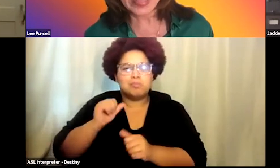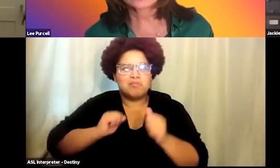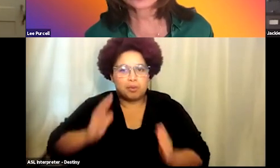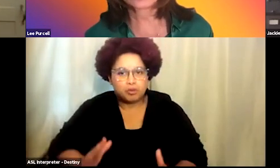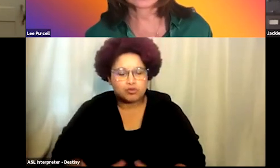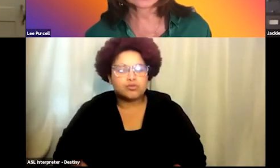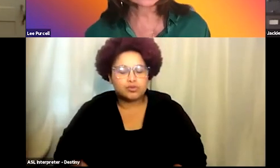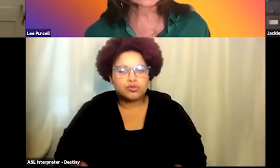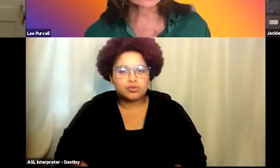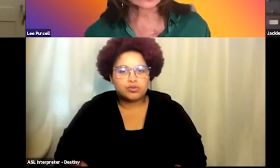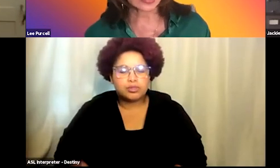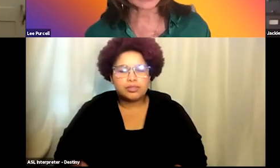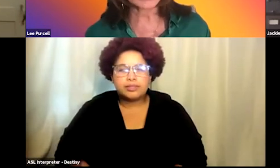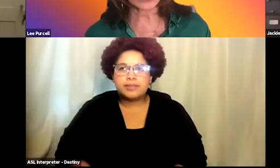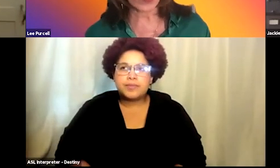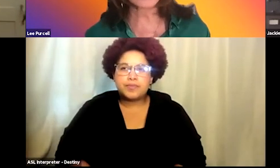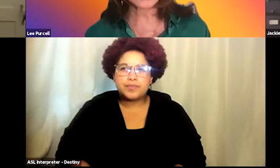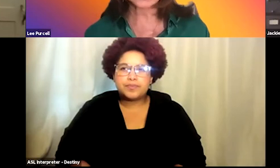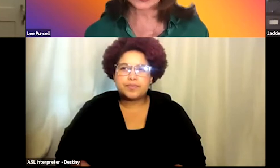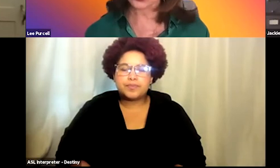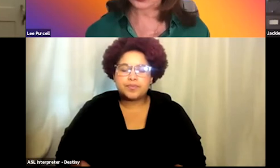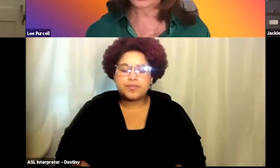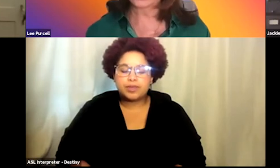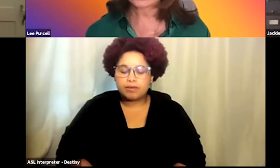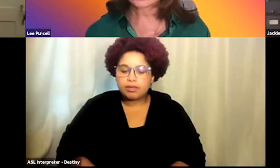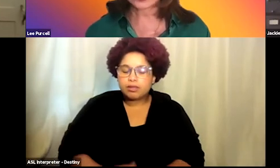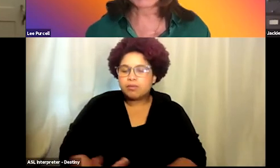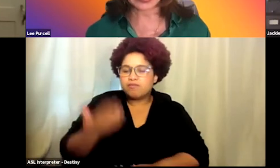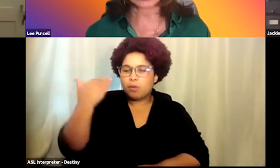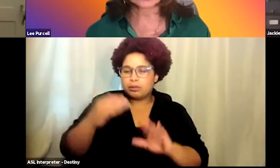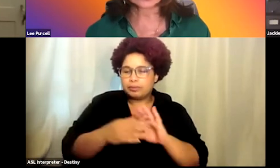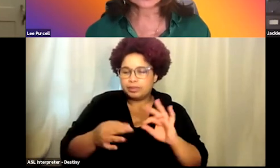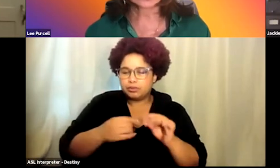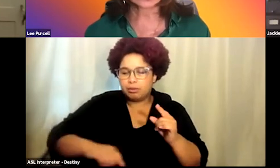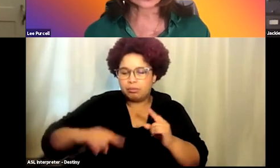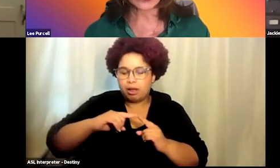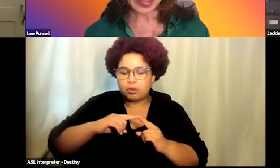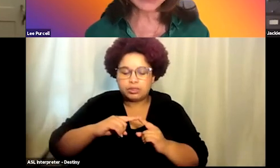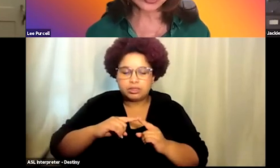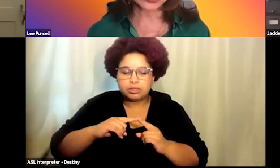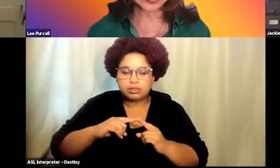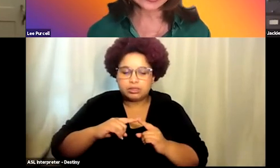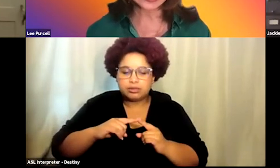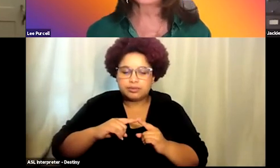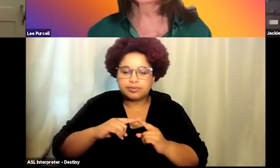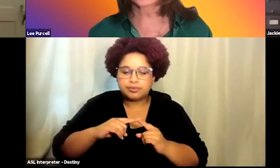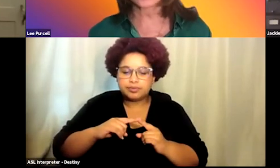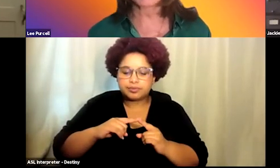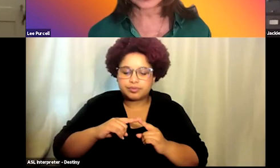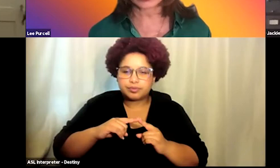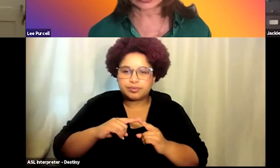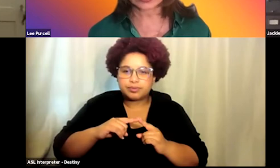I go back to what we were saying earlier about you have to get